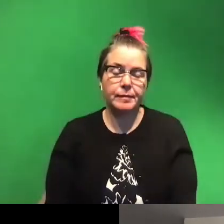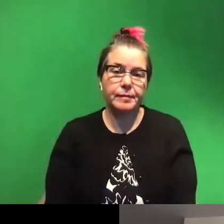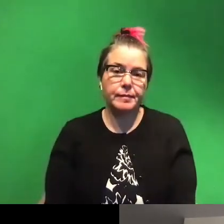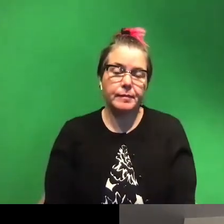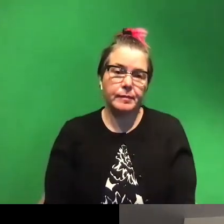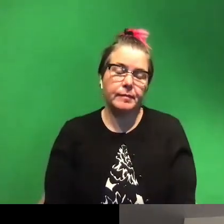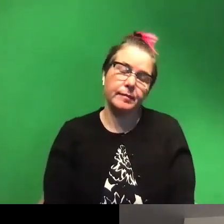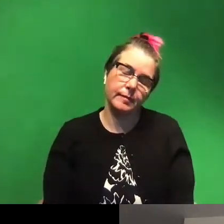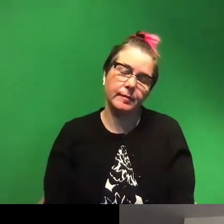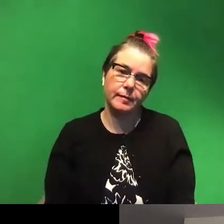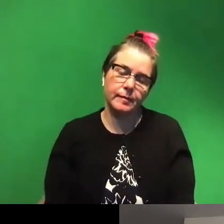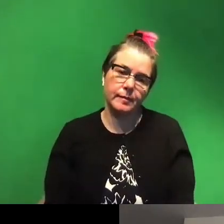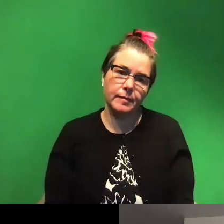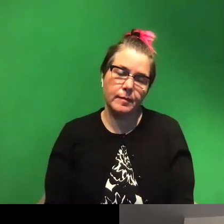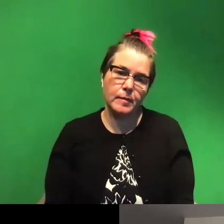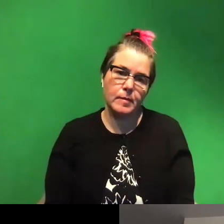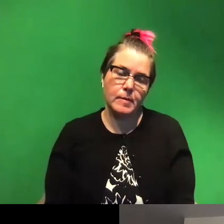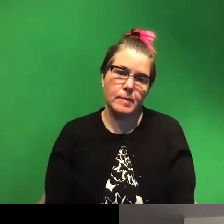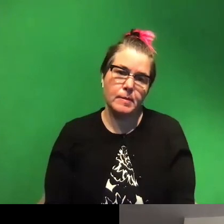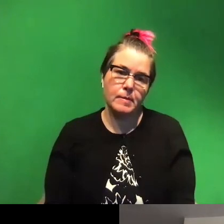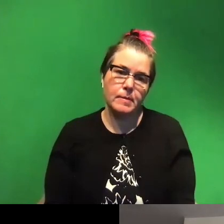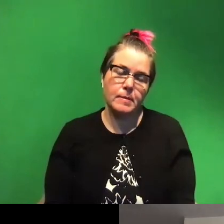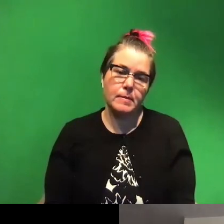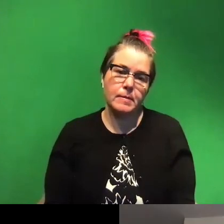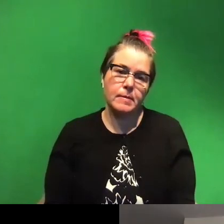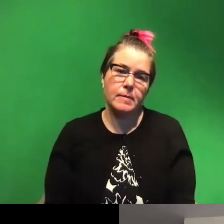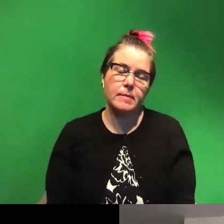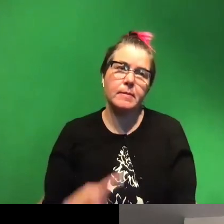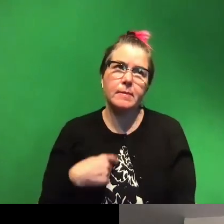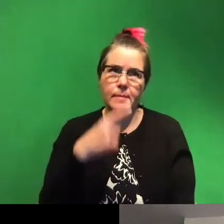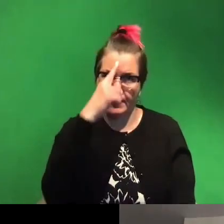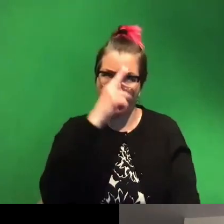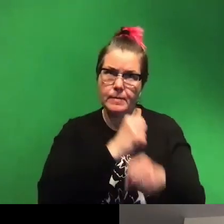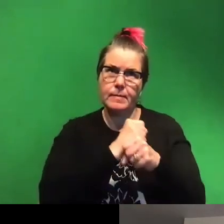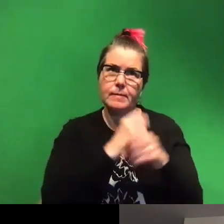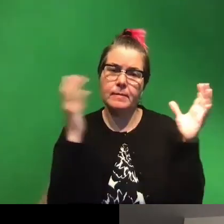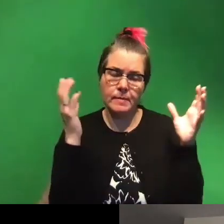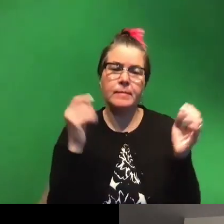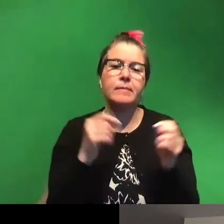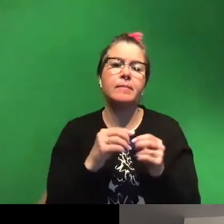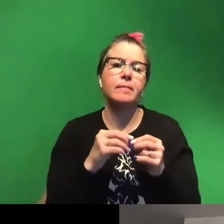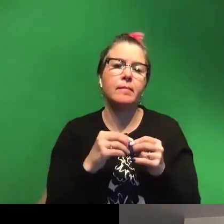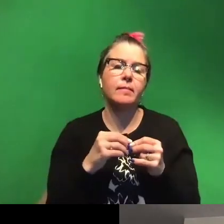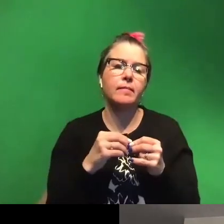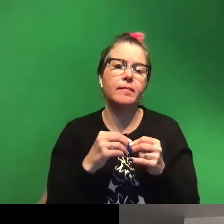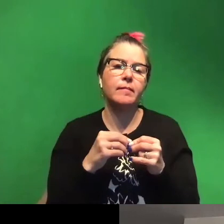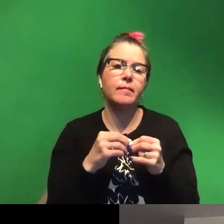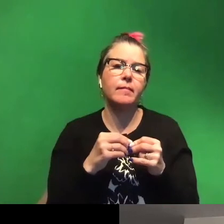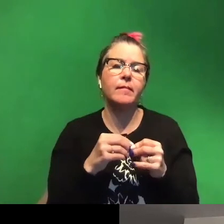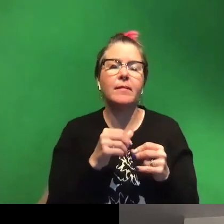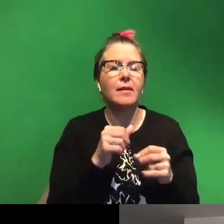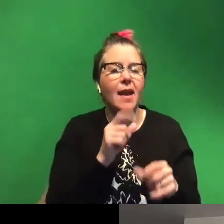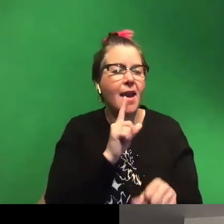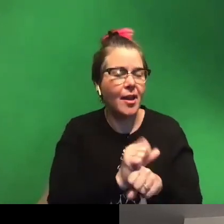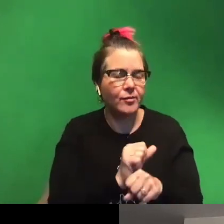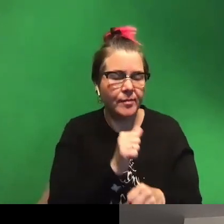Okay, so as I like to picture it, like this is not reality, but like how